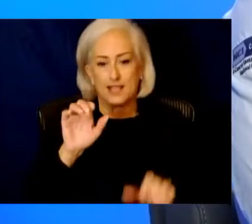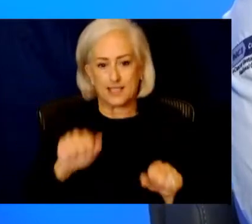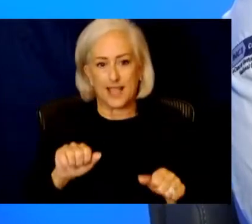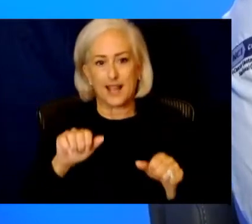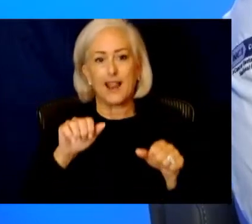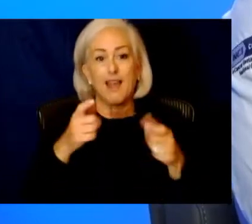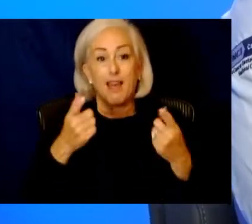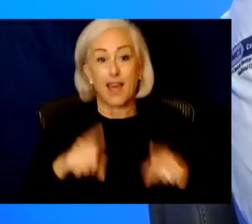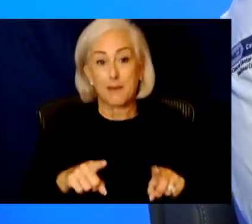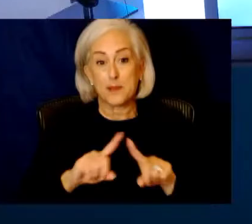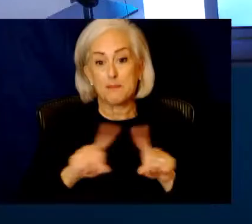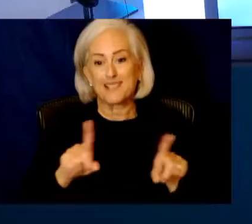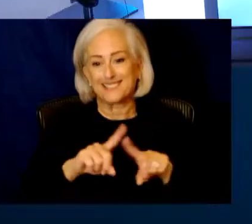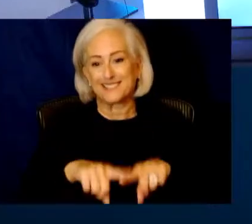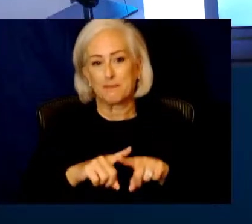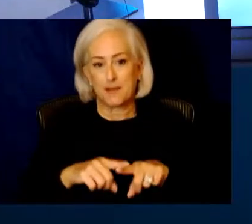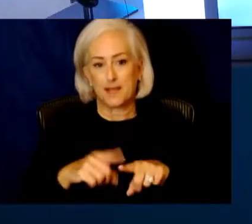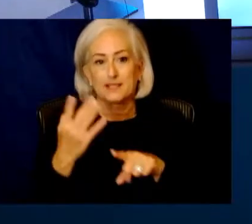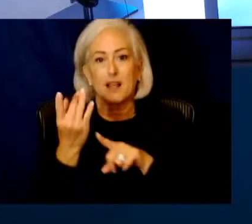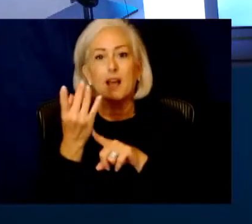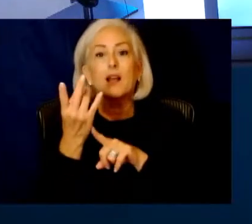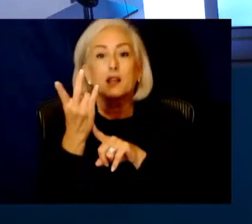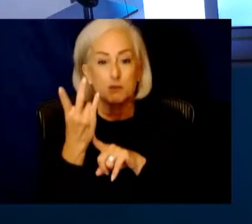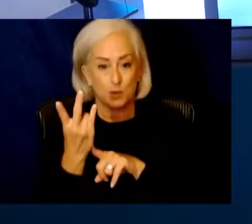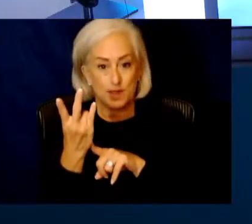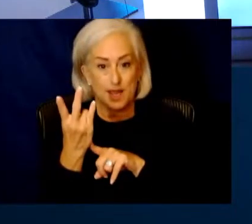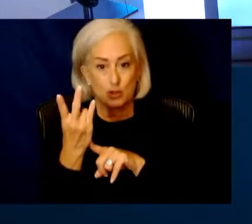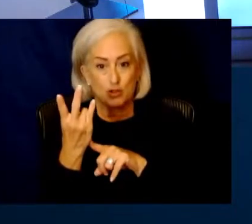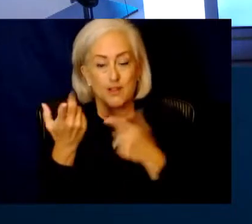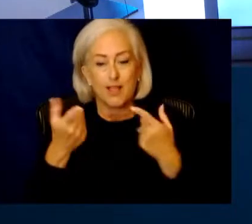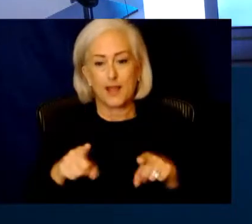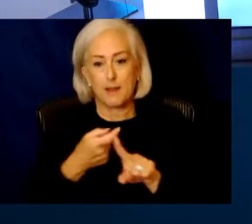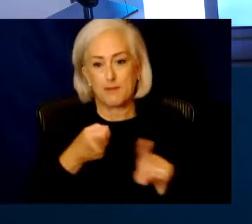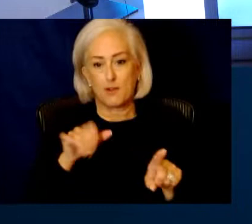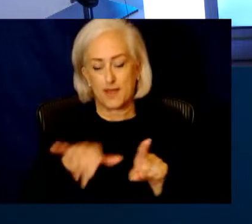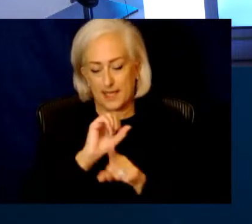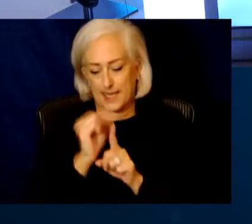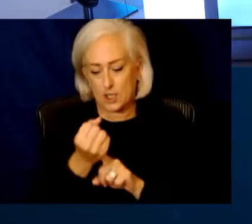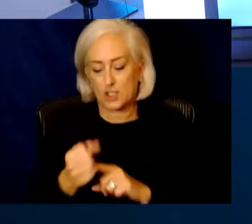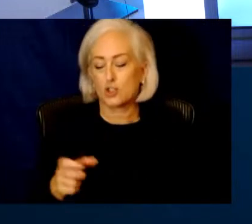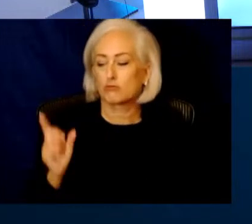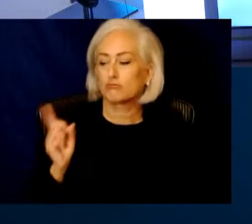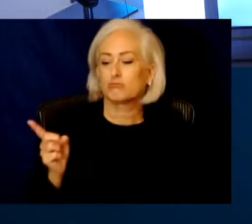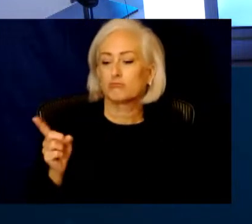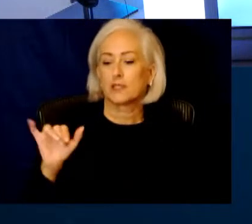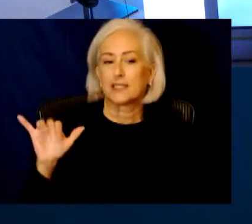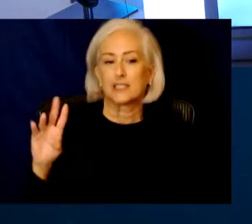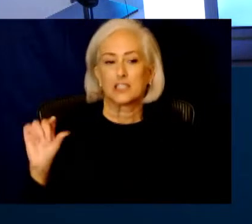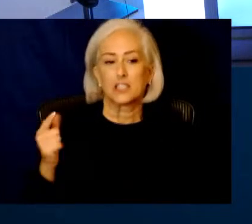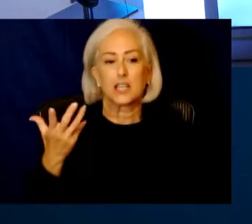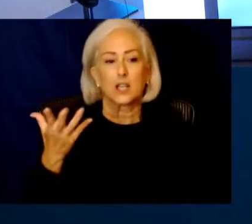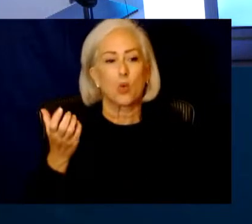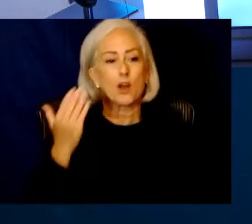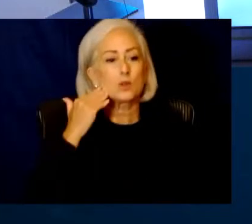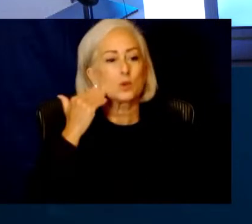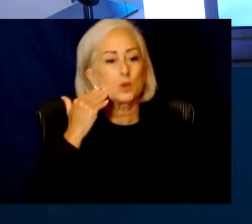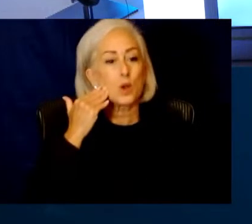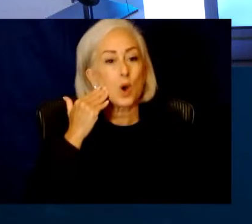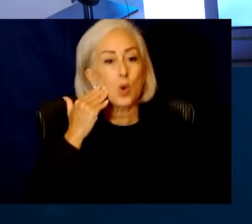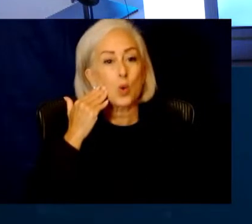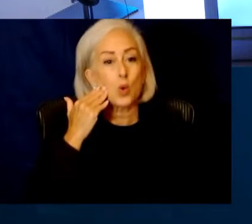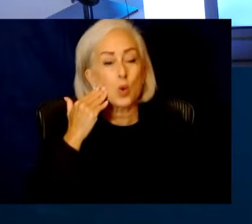from this condition. Yin Lang was also asking, this immunotherapy